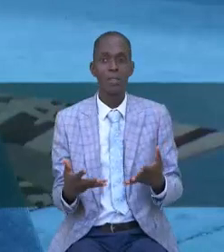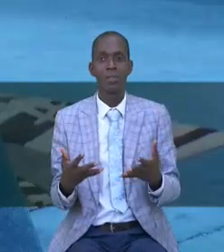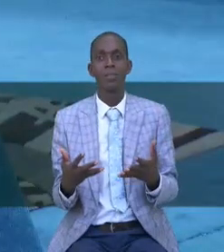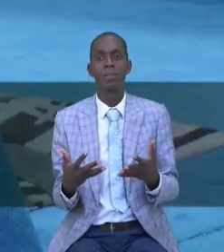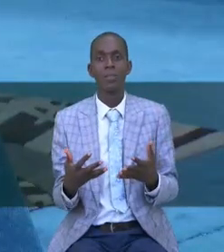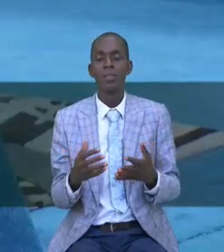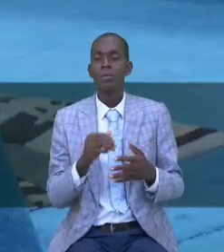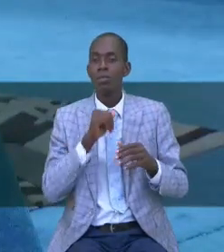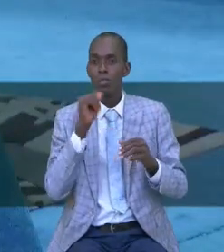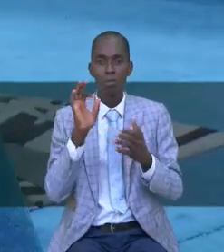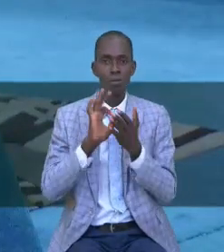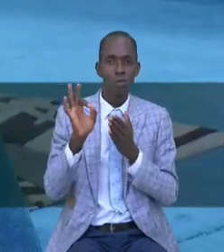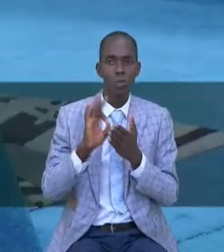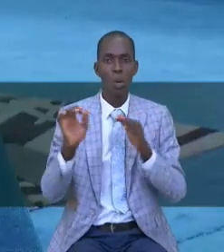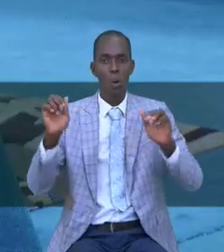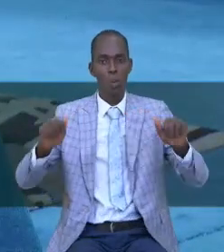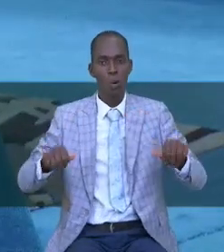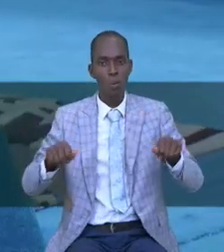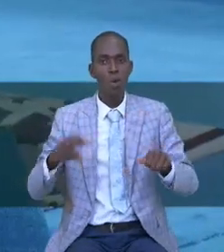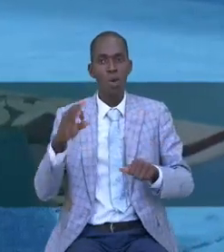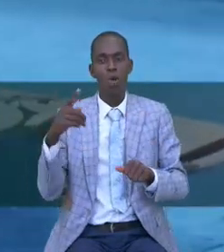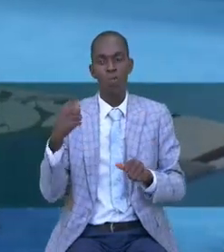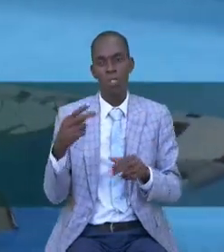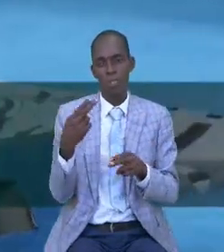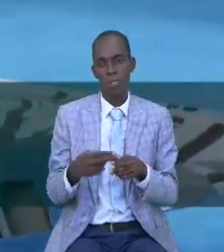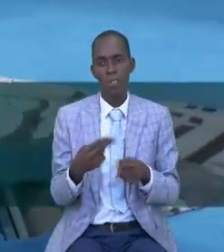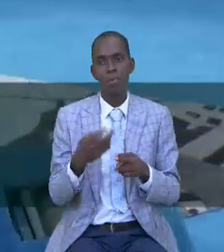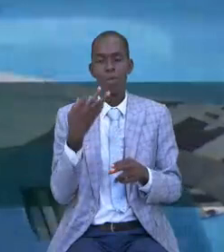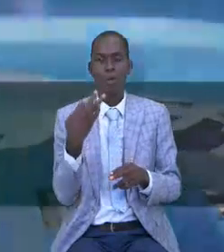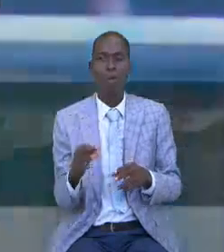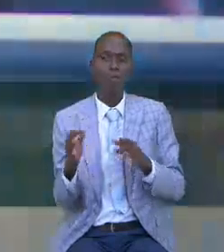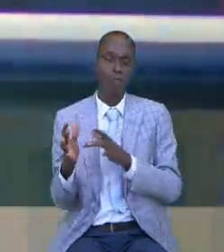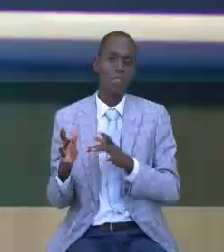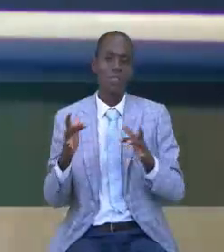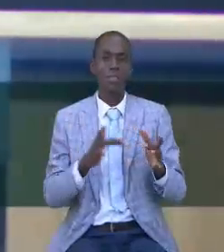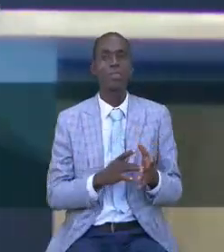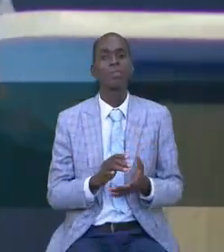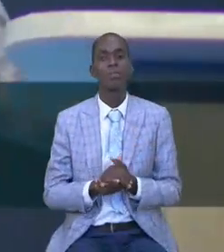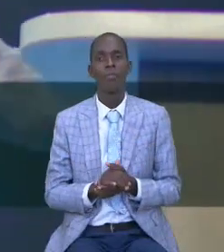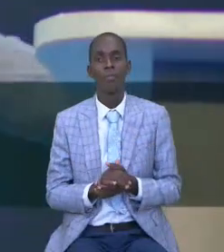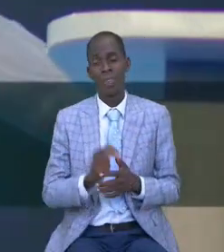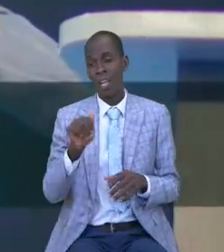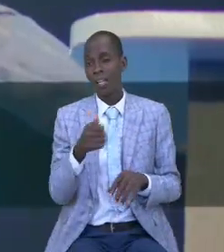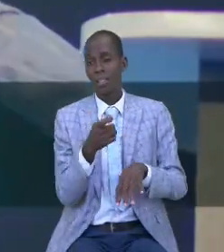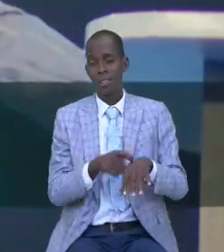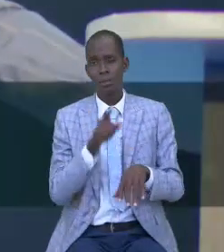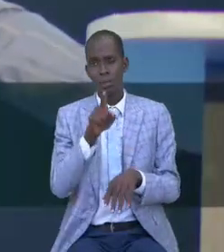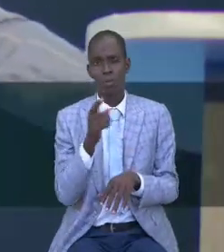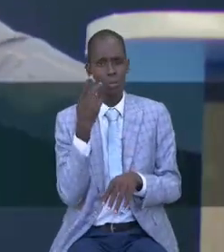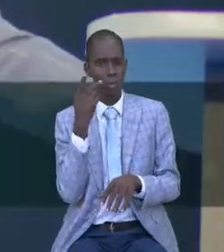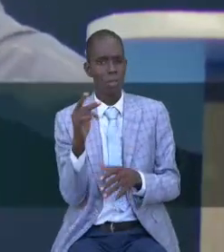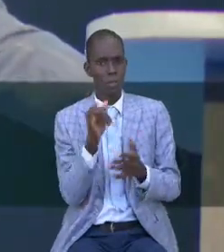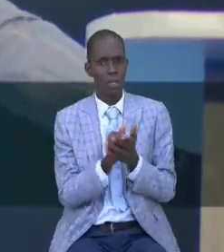numberless possibilities of the name of Jesus. Anytime you hear